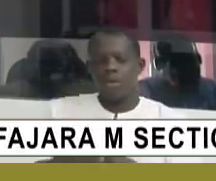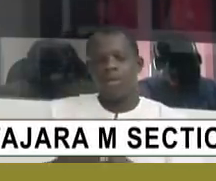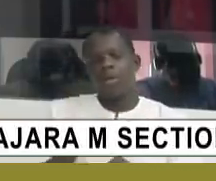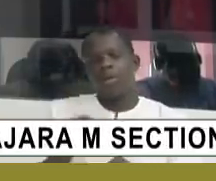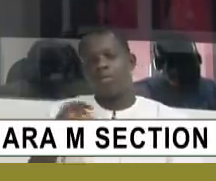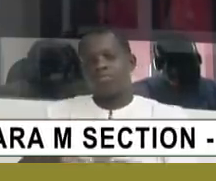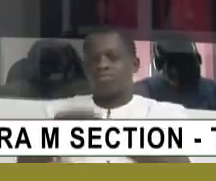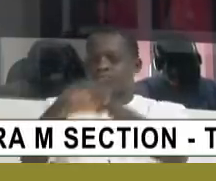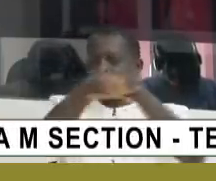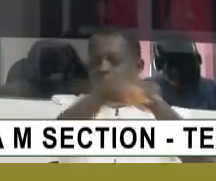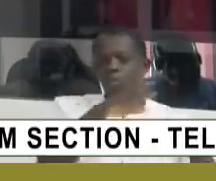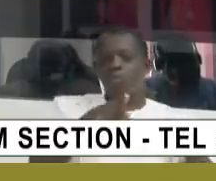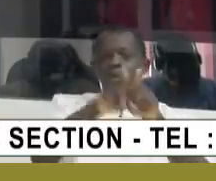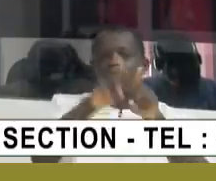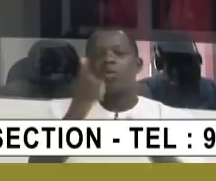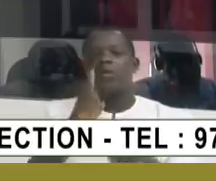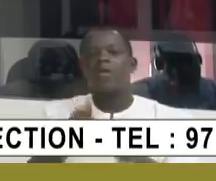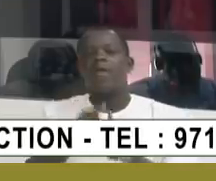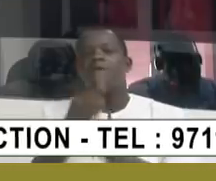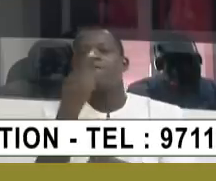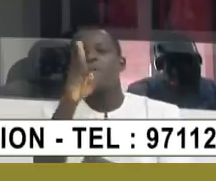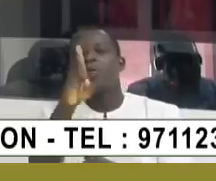with the first aid kit